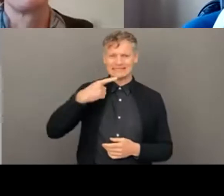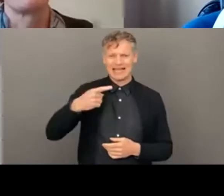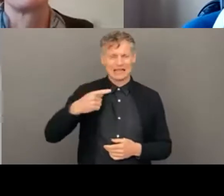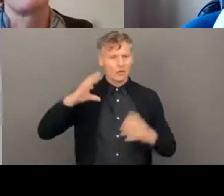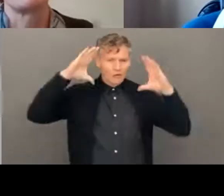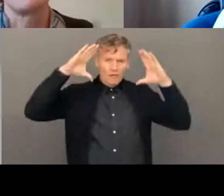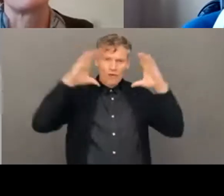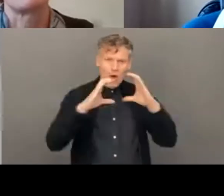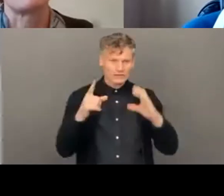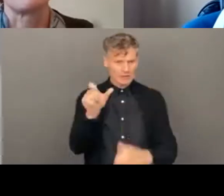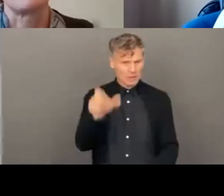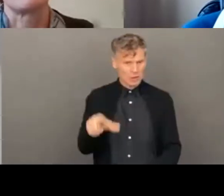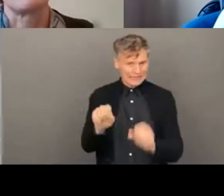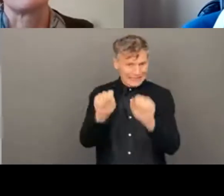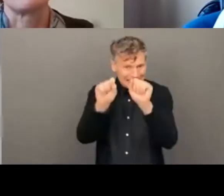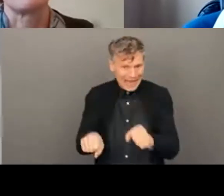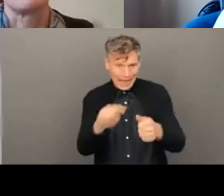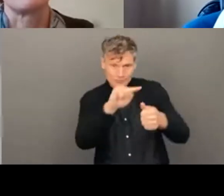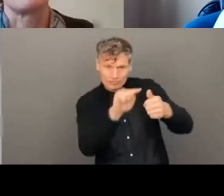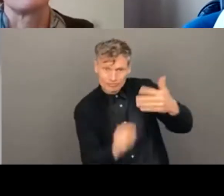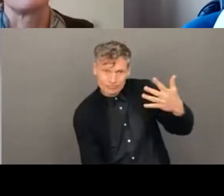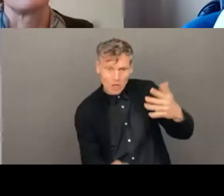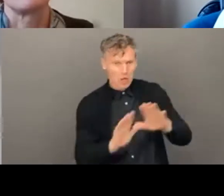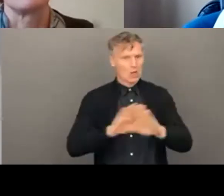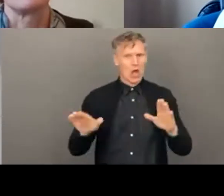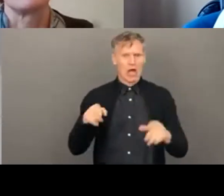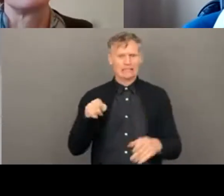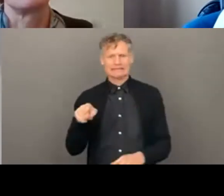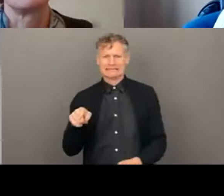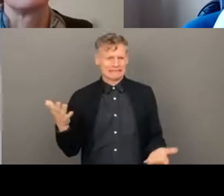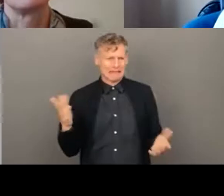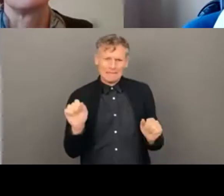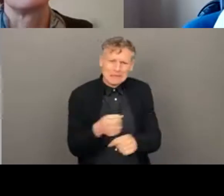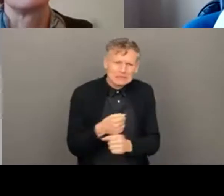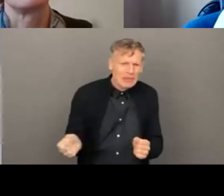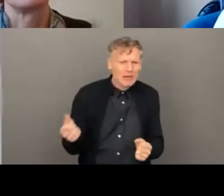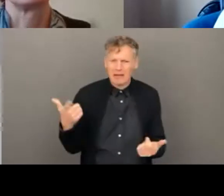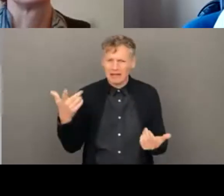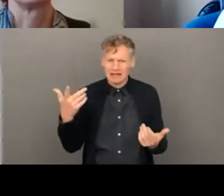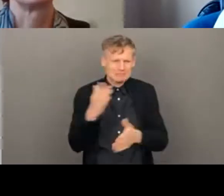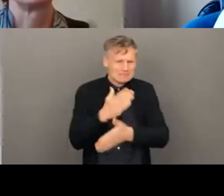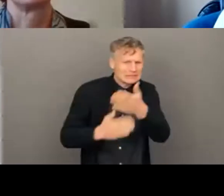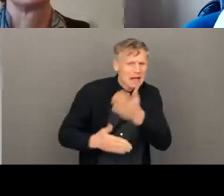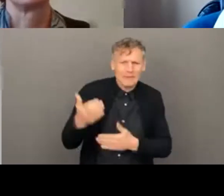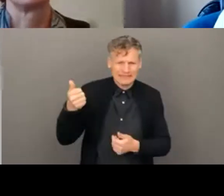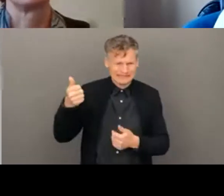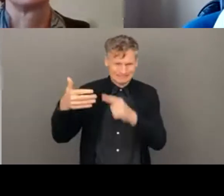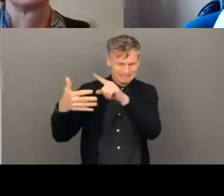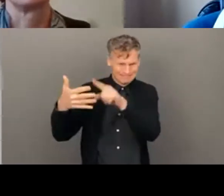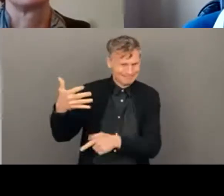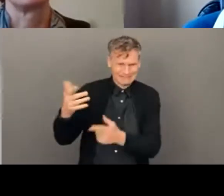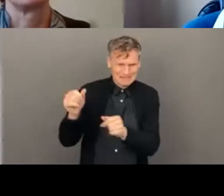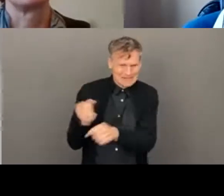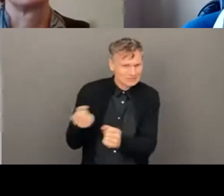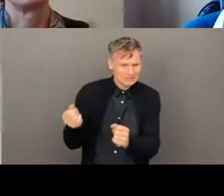that the mindset is, when we come from a volunteering perspective, is to focus, oh gosh, will they be able to do this, or what, you